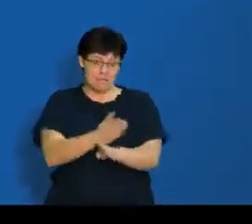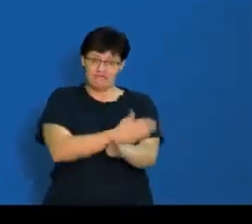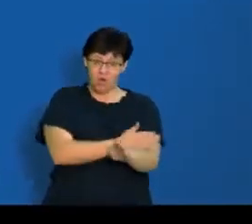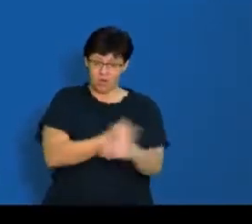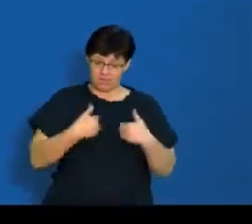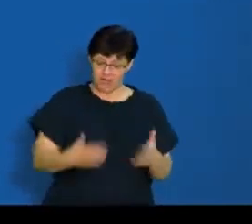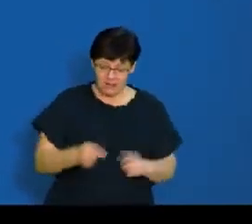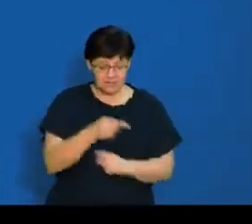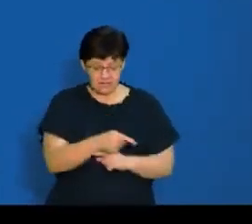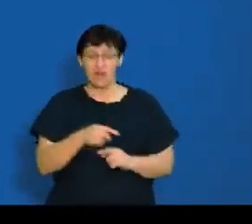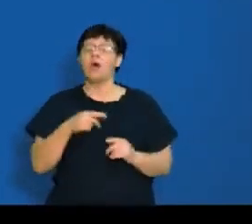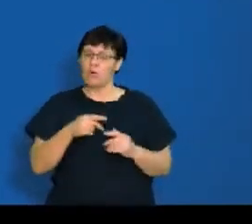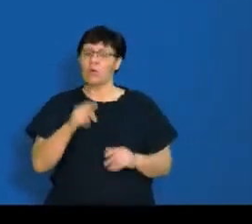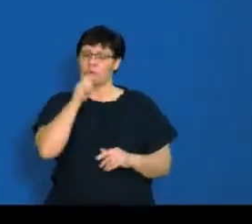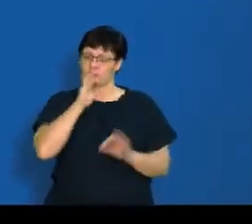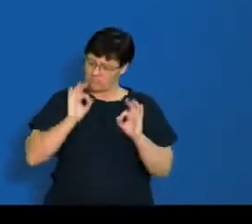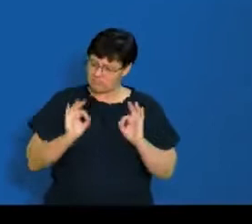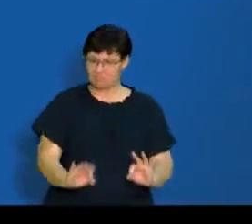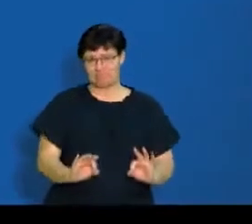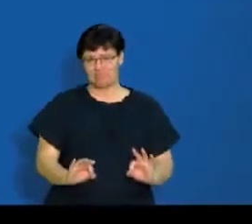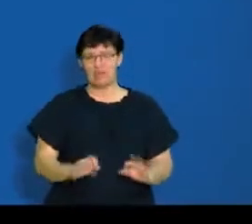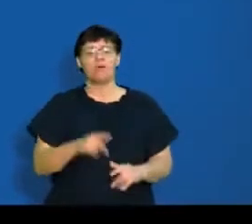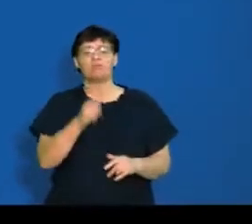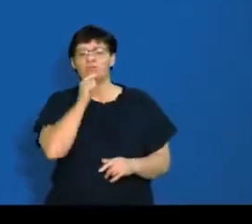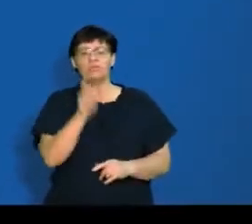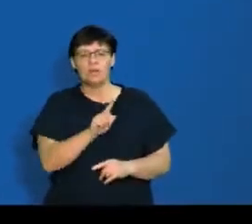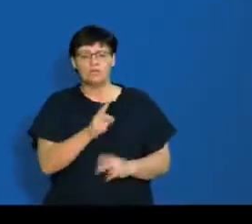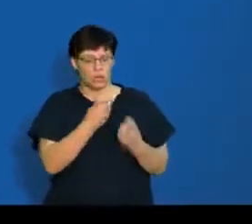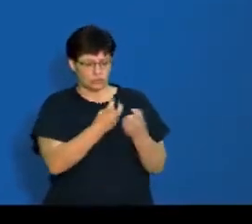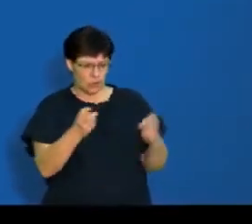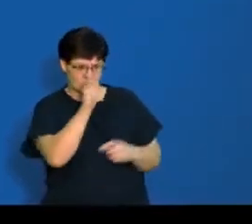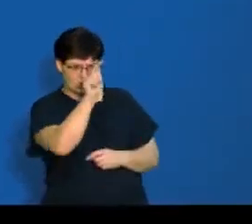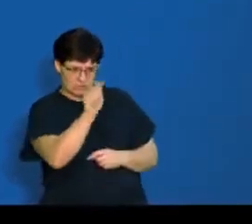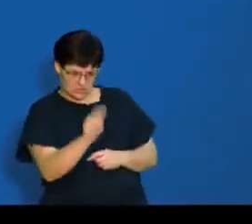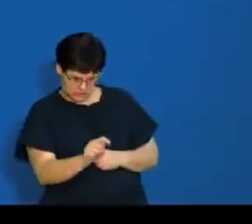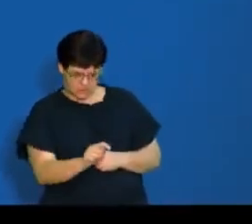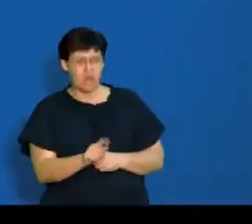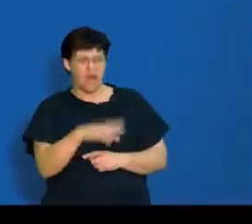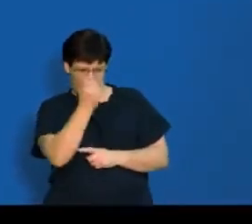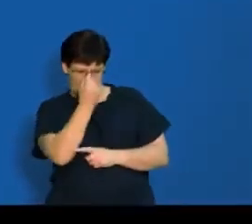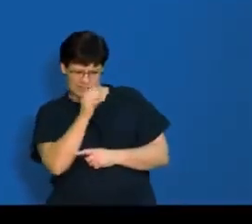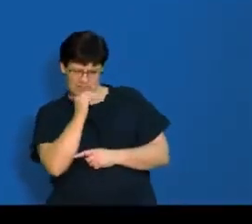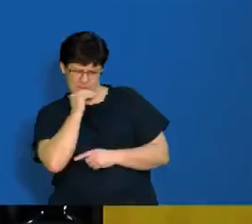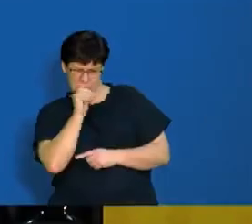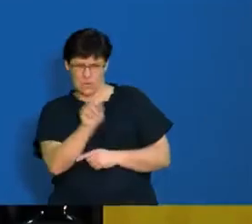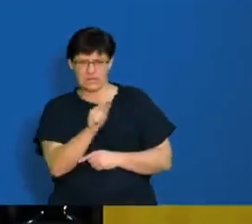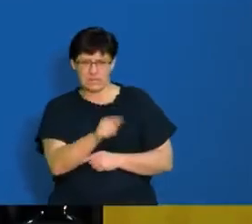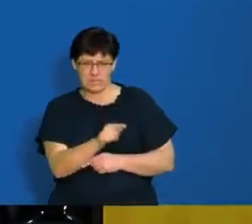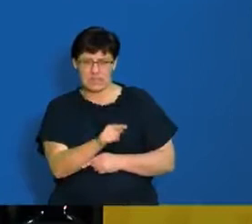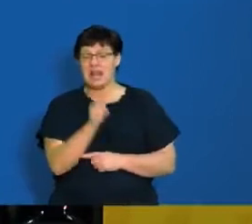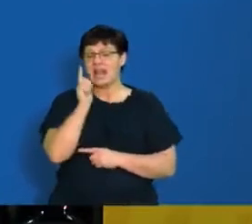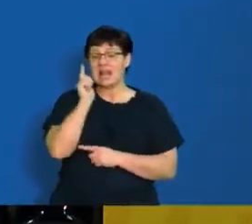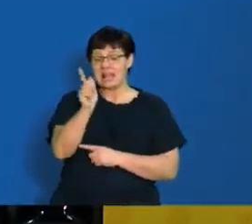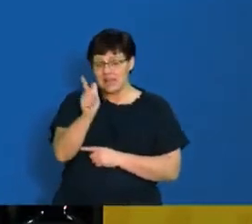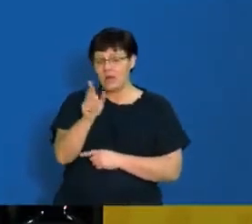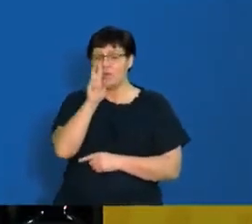before, that reading time can be used to read the sources, make sense of what they're saying. Later on, we are going